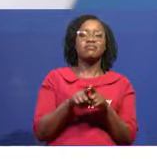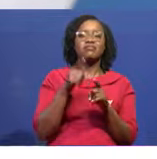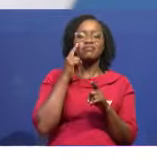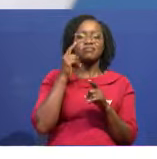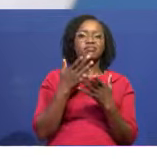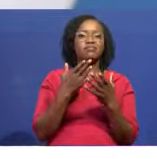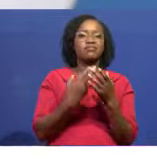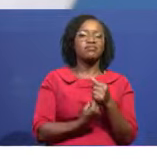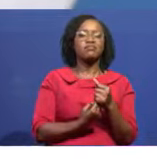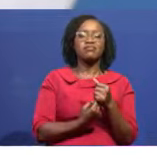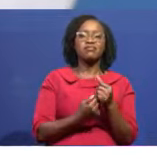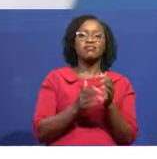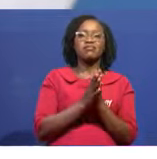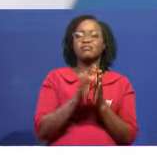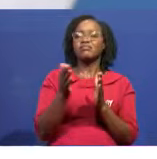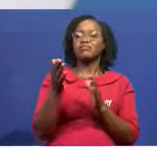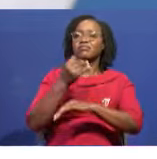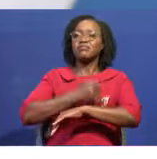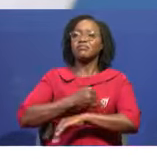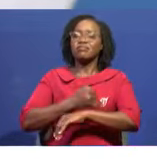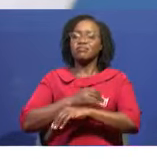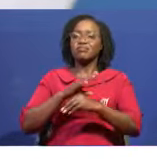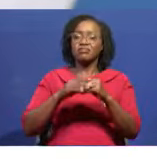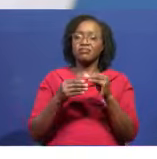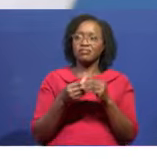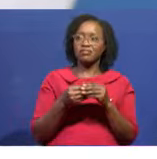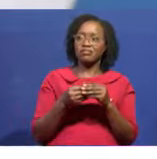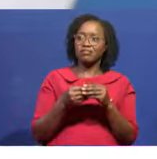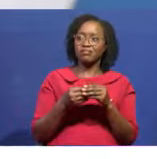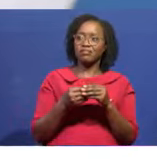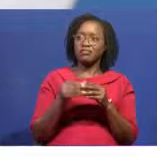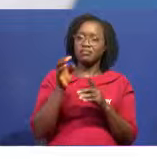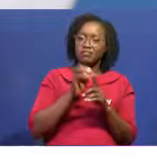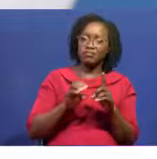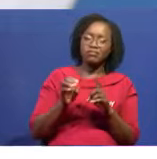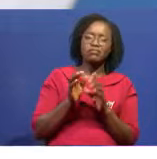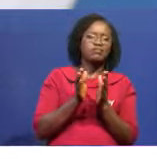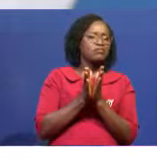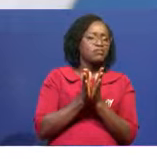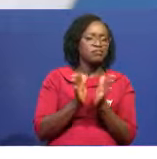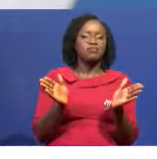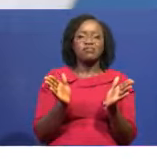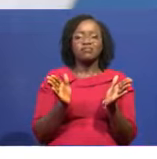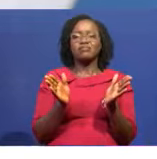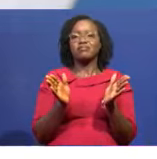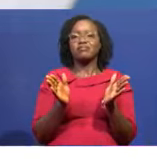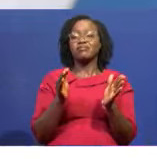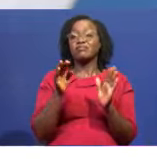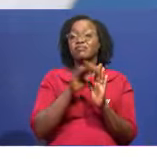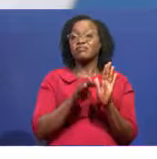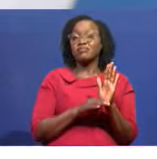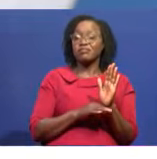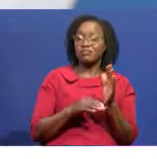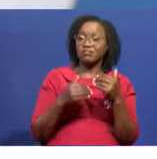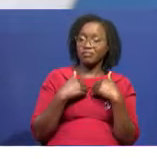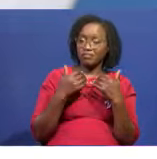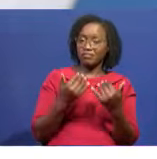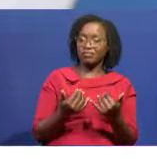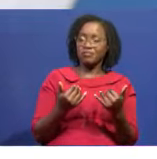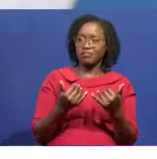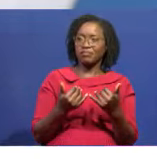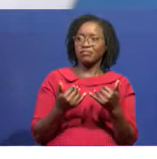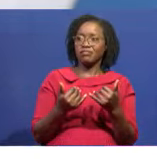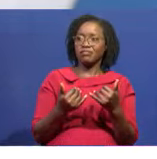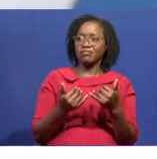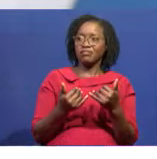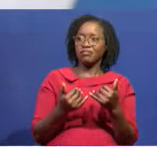can partner with other institutions to create an environment of openness. And there's a program that is currently running